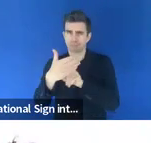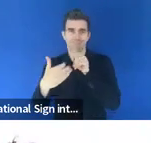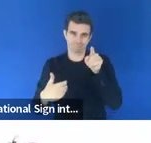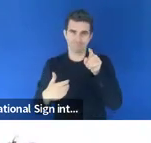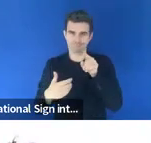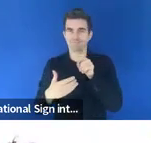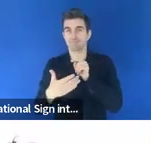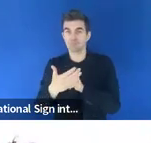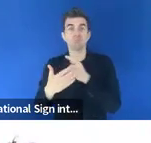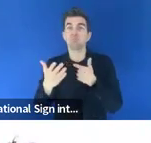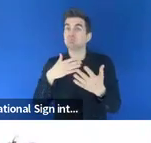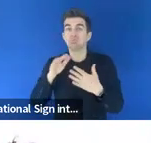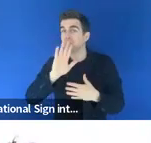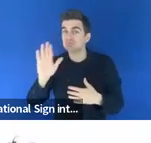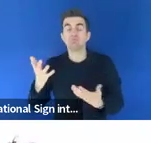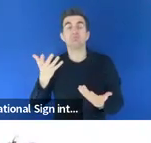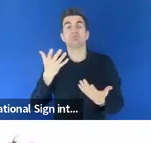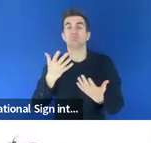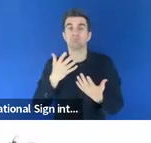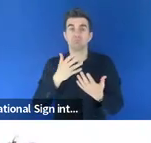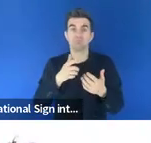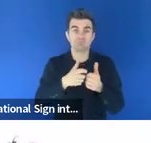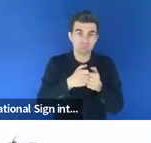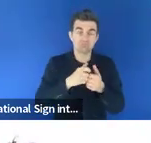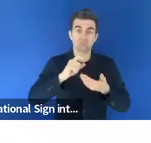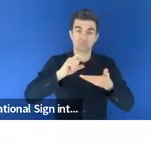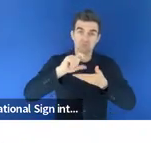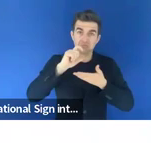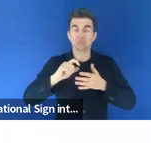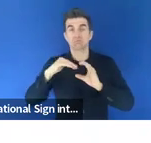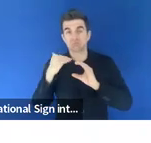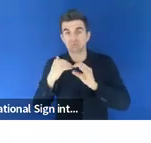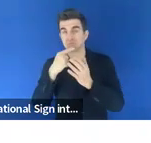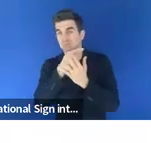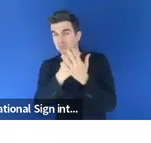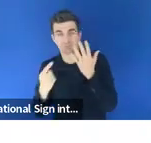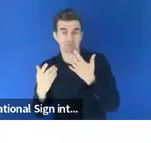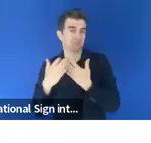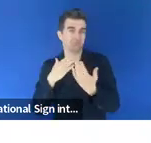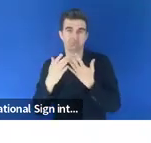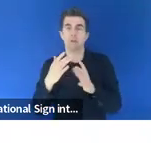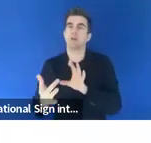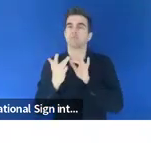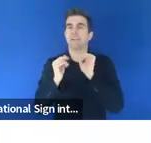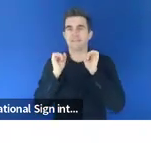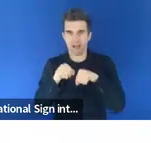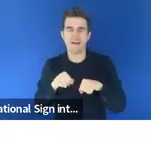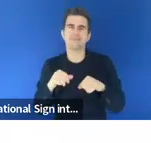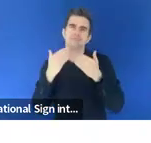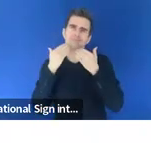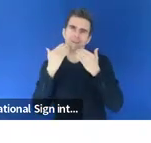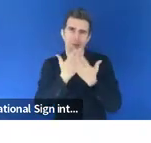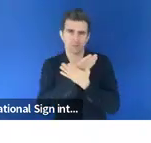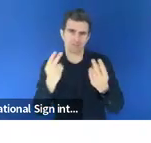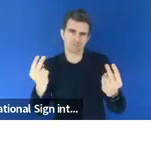conversation. Thank you guys so, so much for being here today. Really sincerely appreciate it. Inclusive Creation is a company I work for. We work